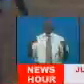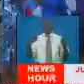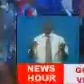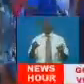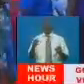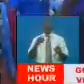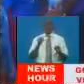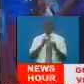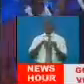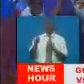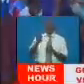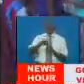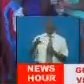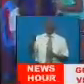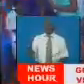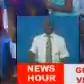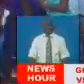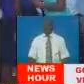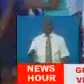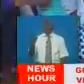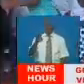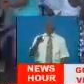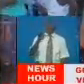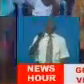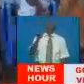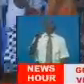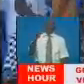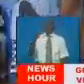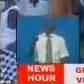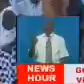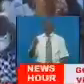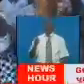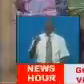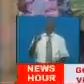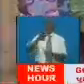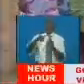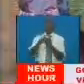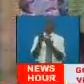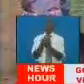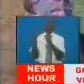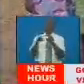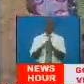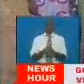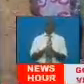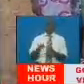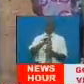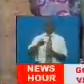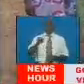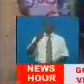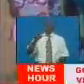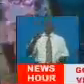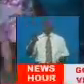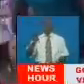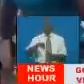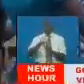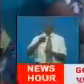currently has over 200 children, with 168 from the 10 regions. 34 of the inmates are in senior